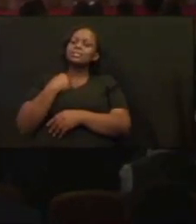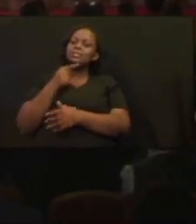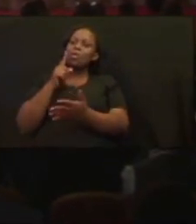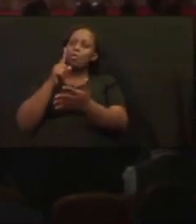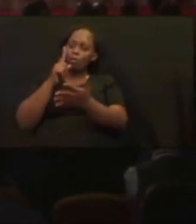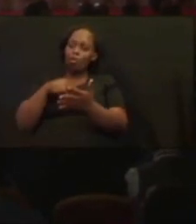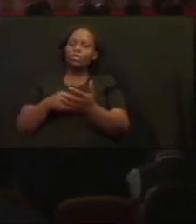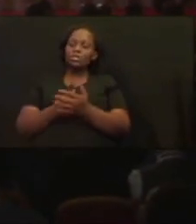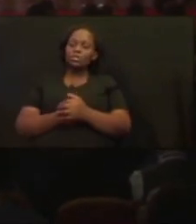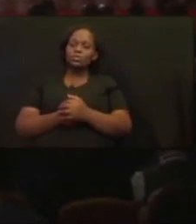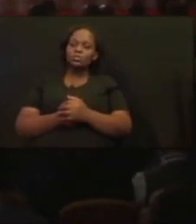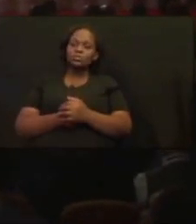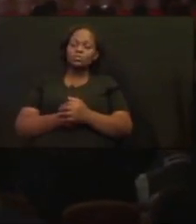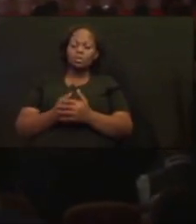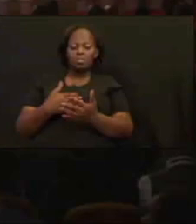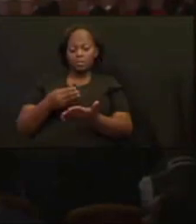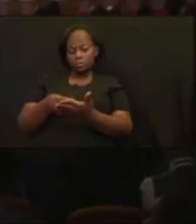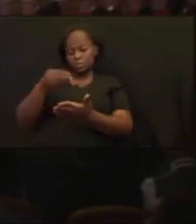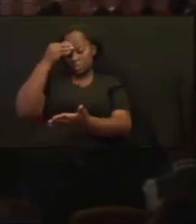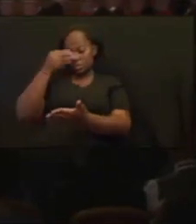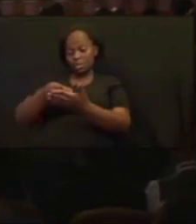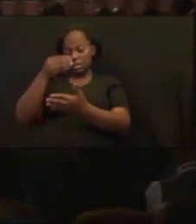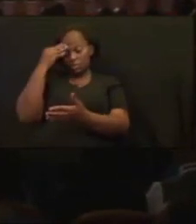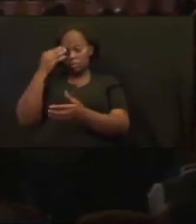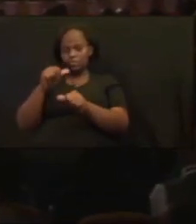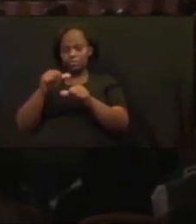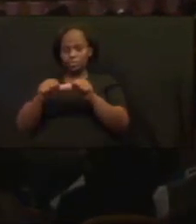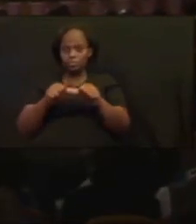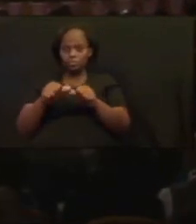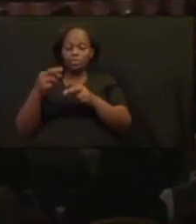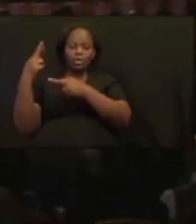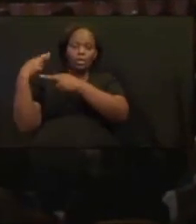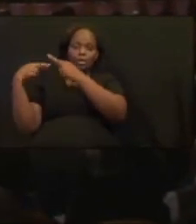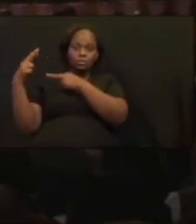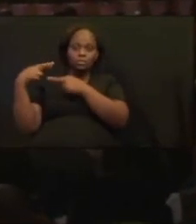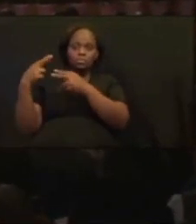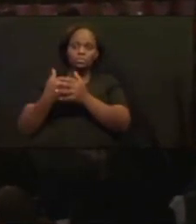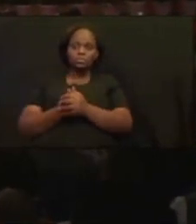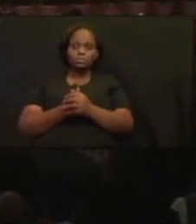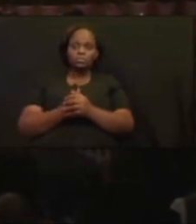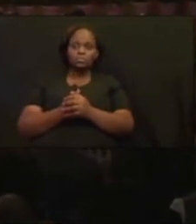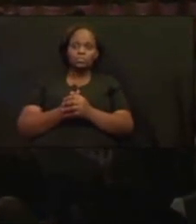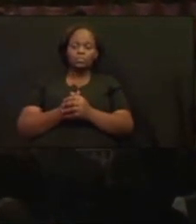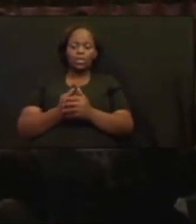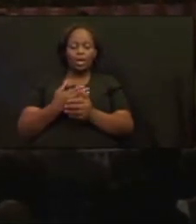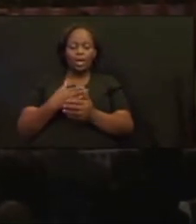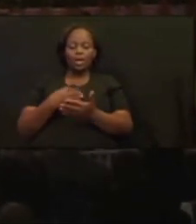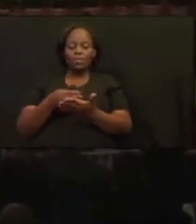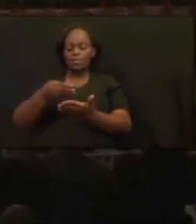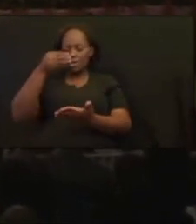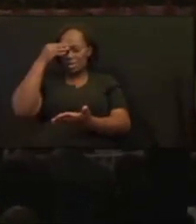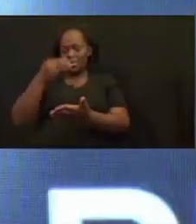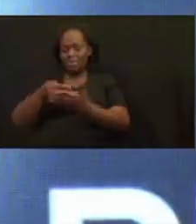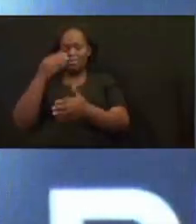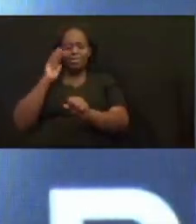The reason I've studied a bit about revivals and the move of God, I'm a student of history,